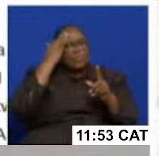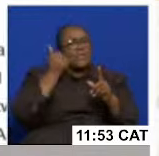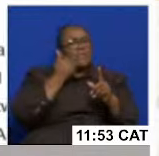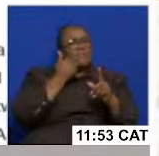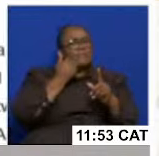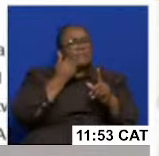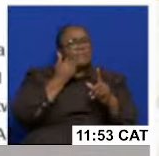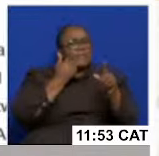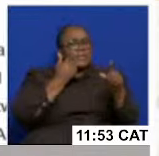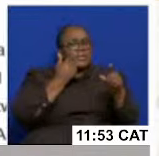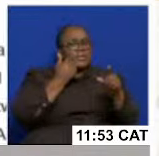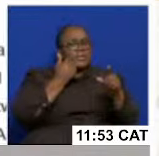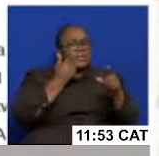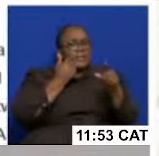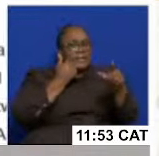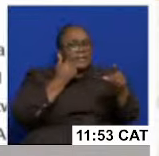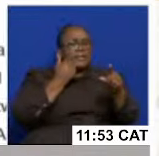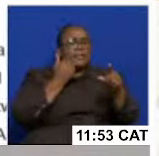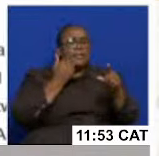Yes, I do.